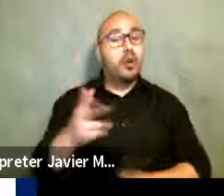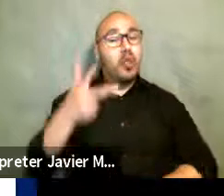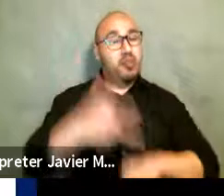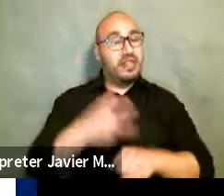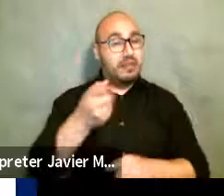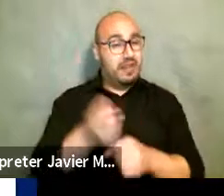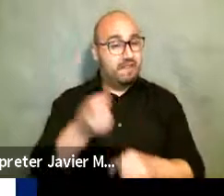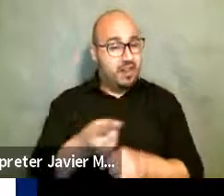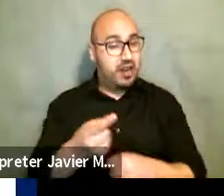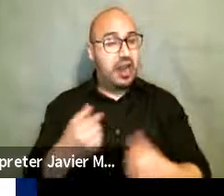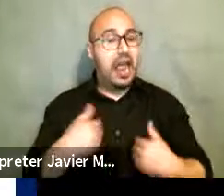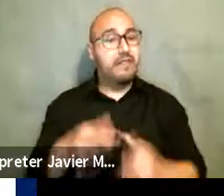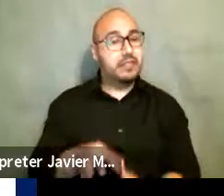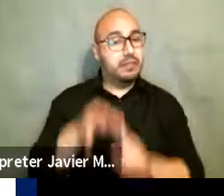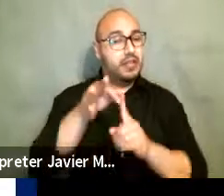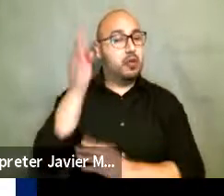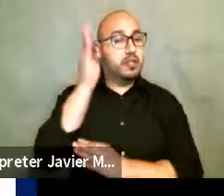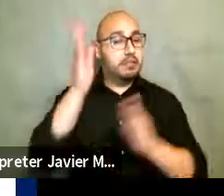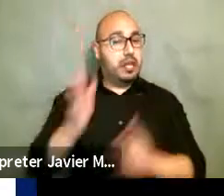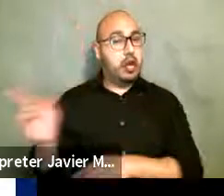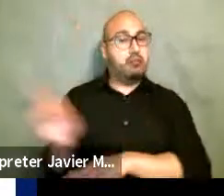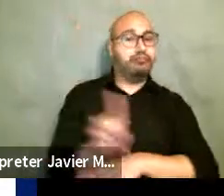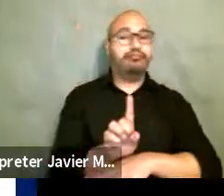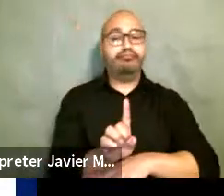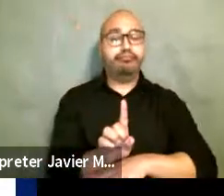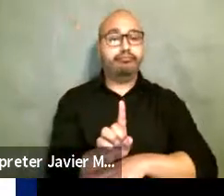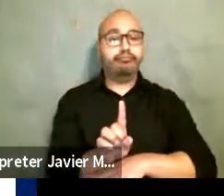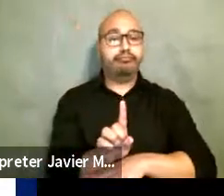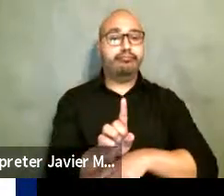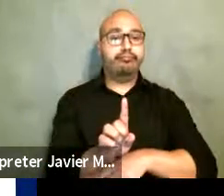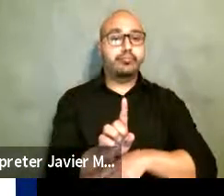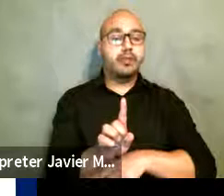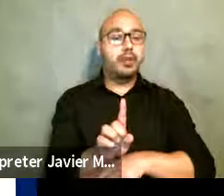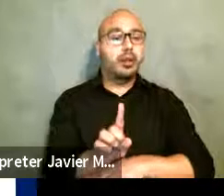would have a special speaker or